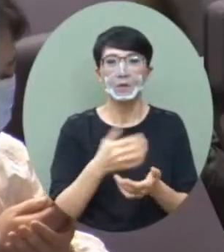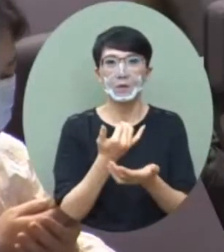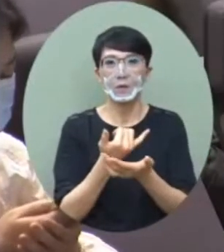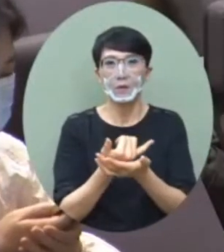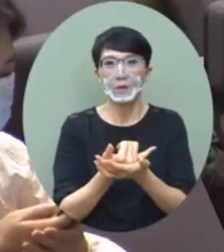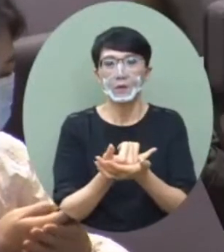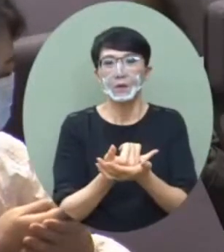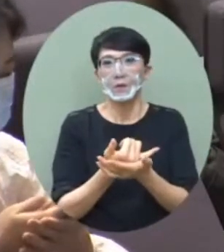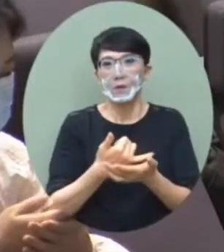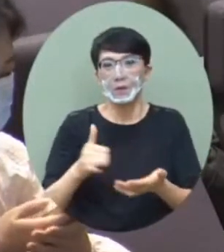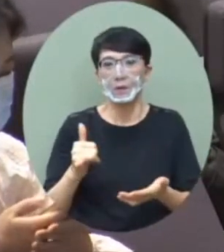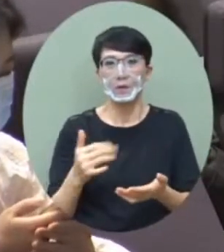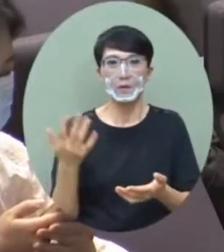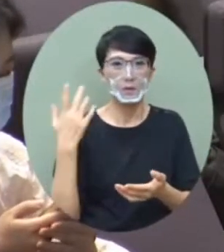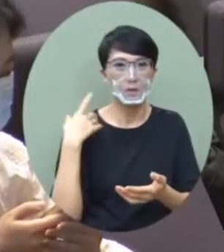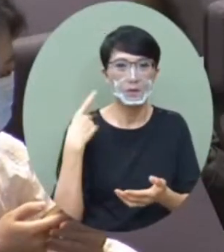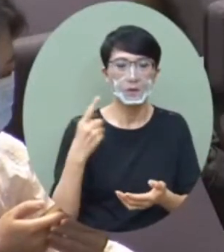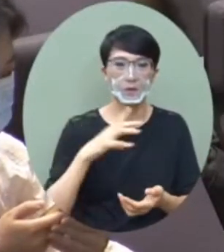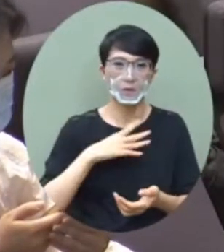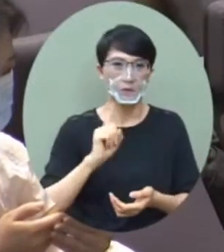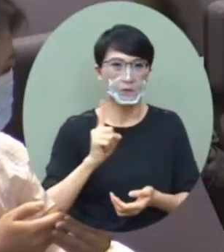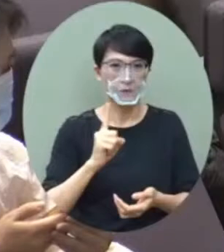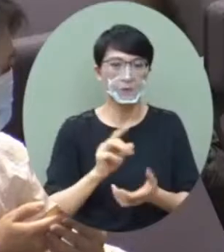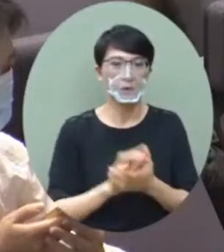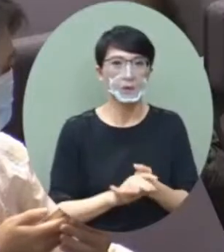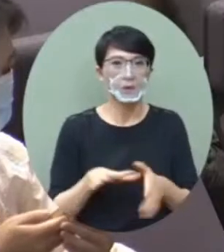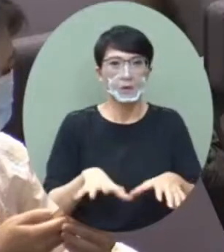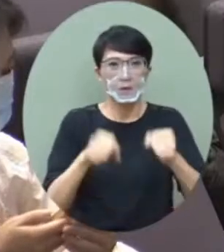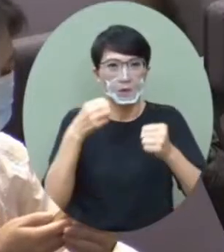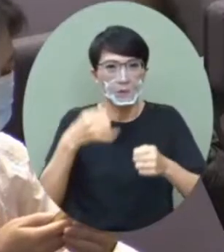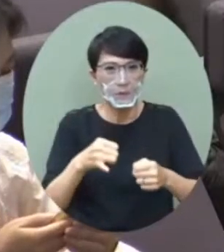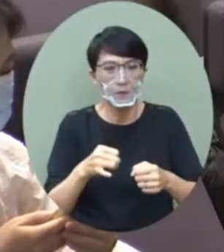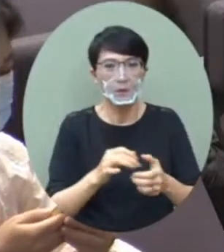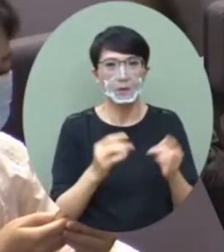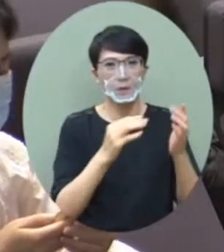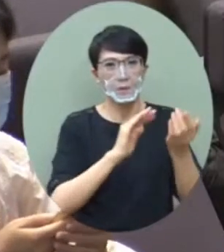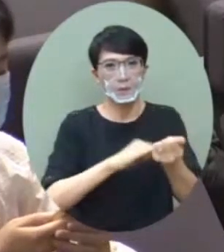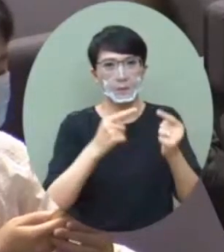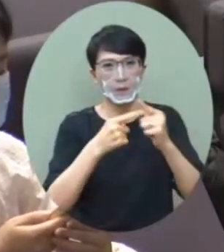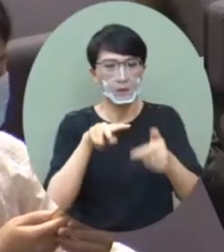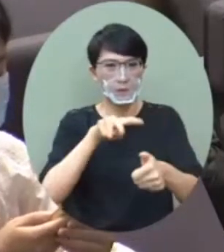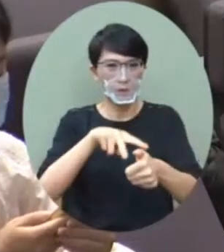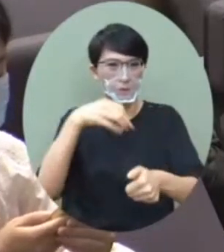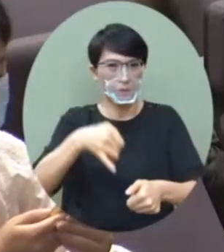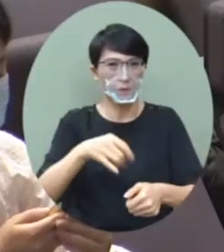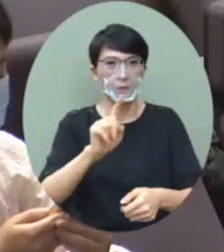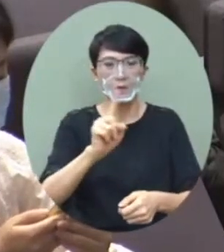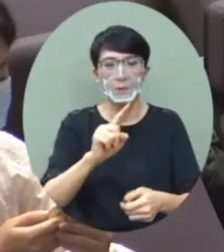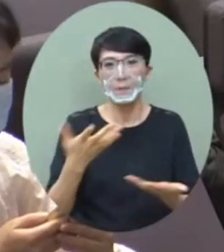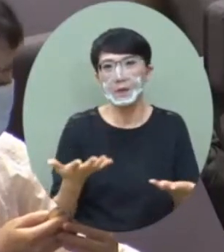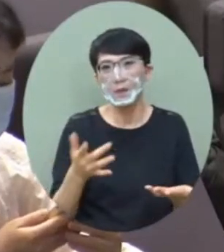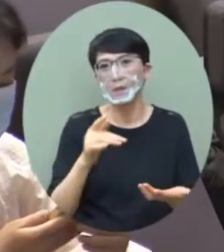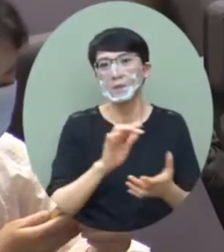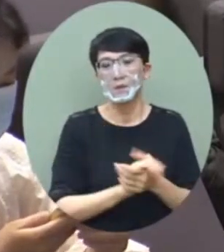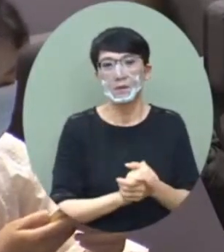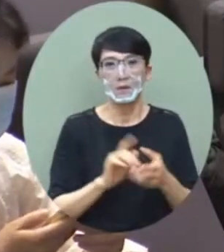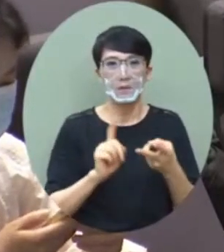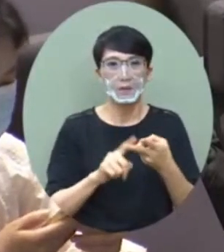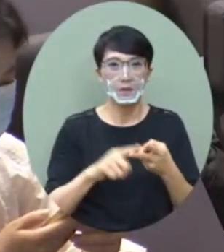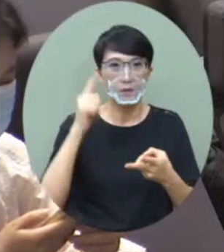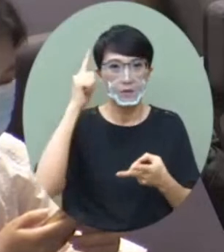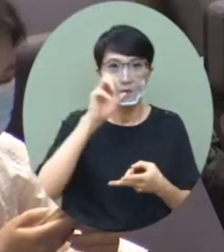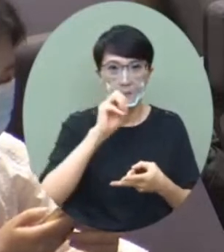morning. What were their conditions the day before? Why did they not